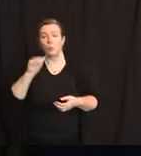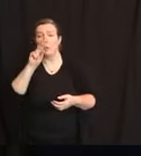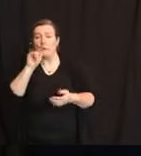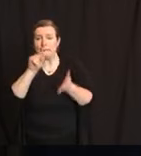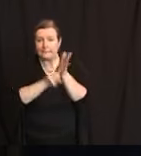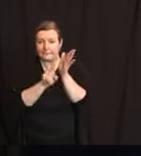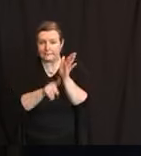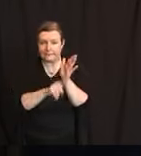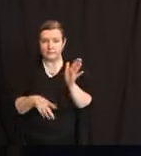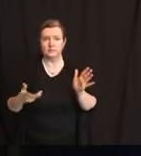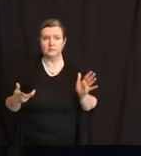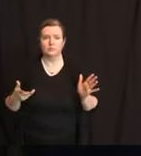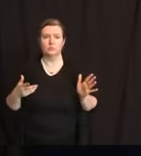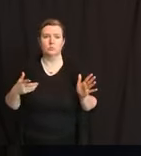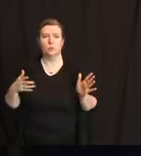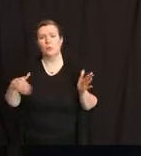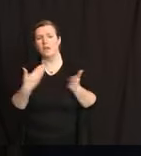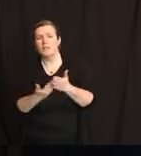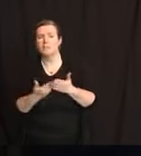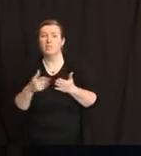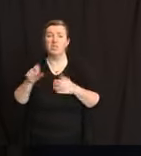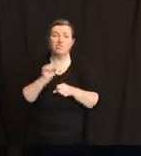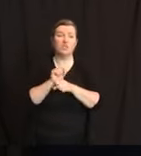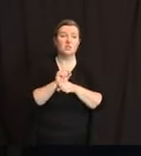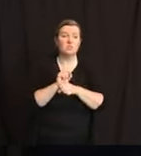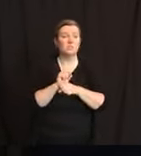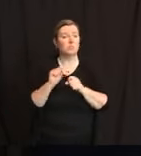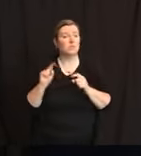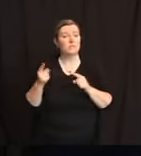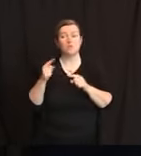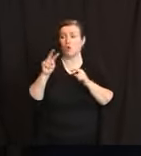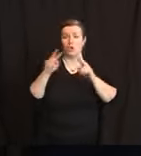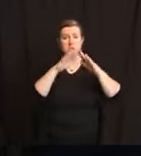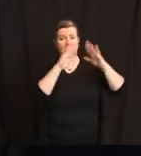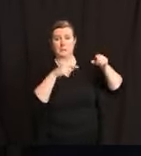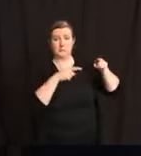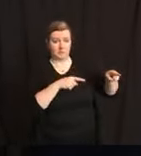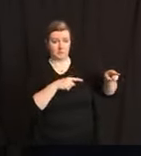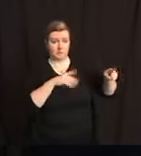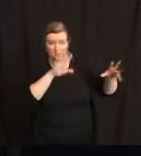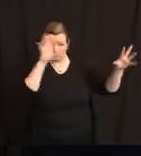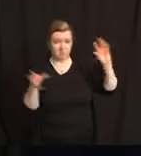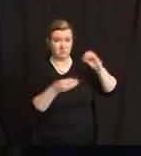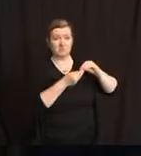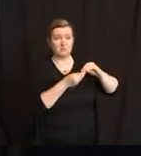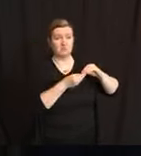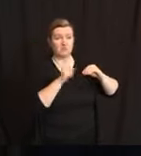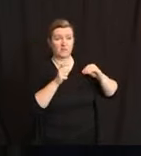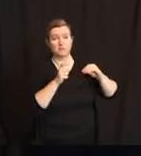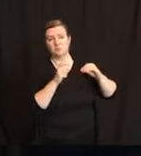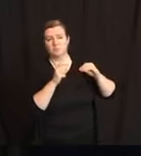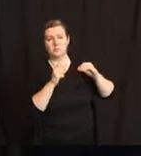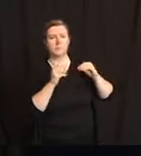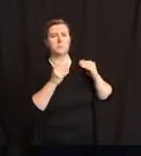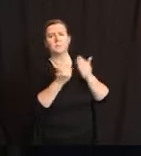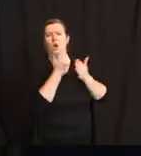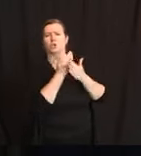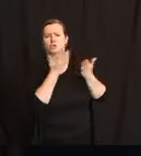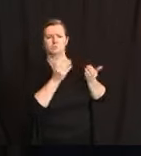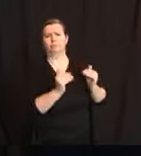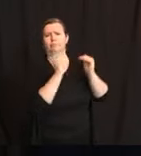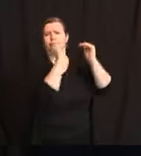our UI system. And it doesn't just mean the website, it means the whole functioning system. And this is something that is a national effort. There's a